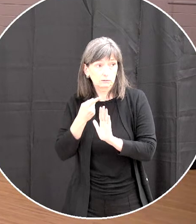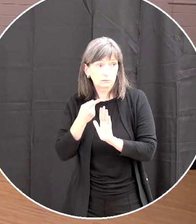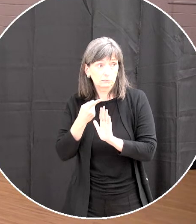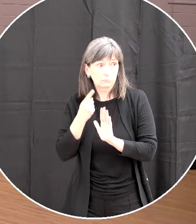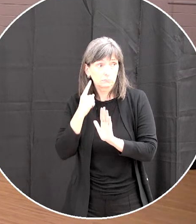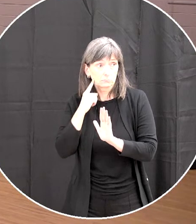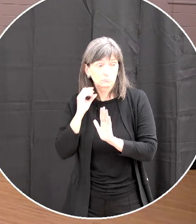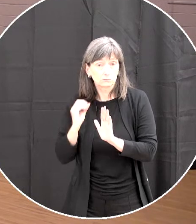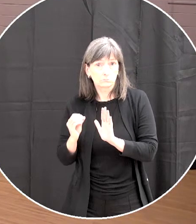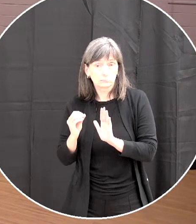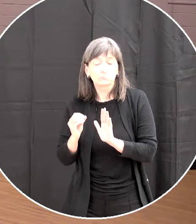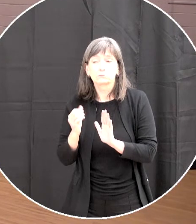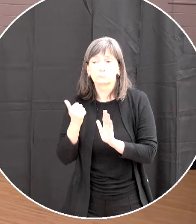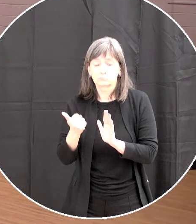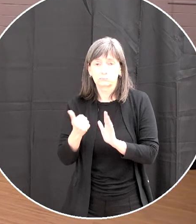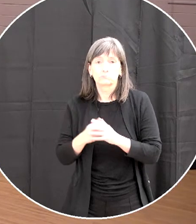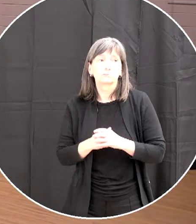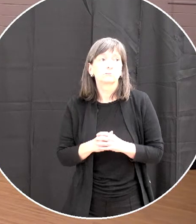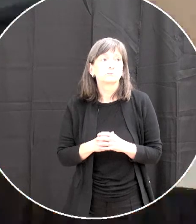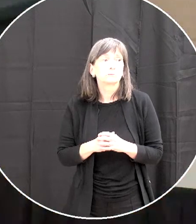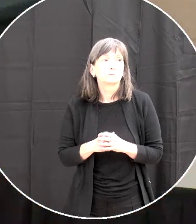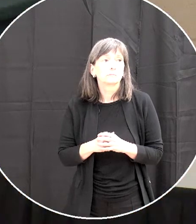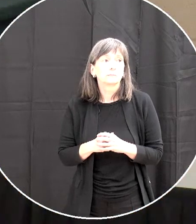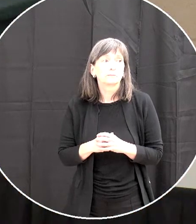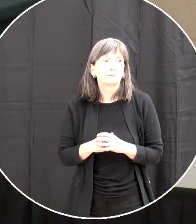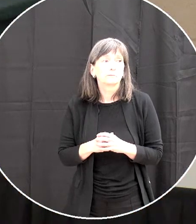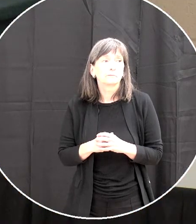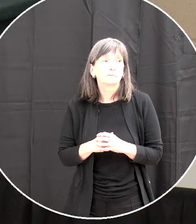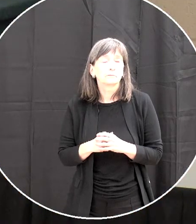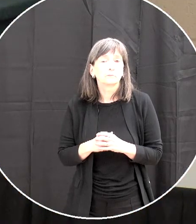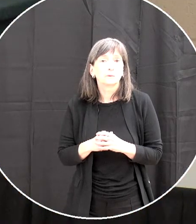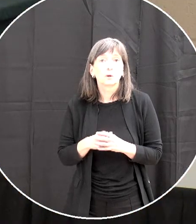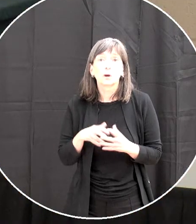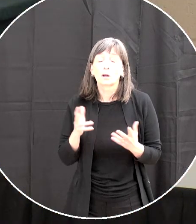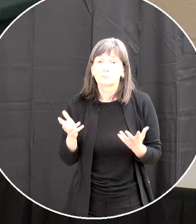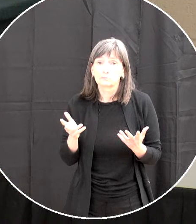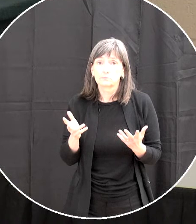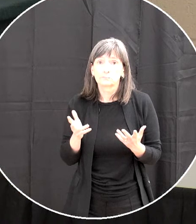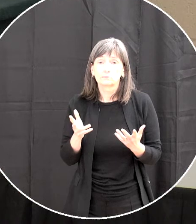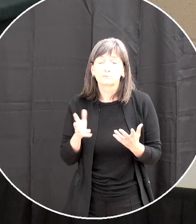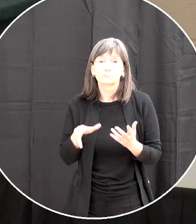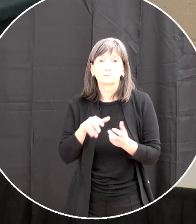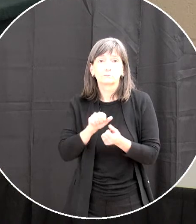none. Okay, that's good. So that concludes our